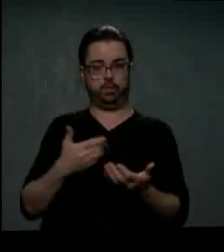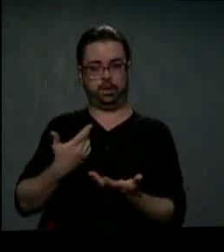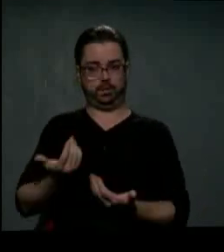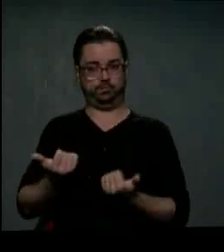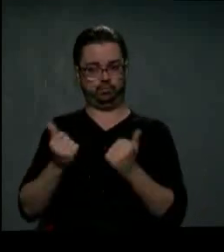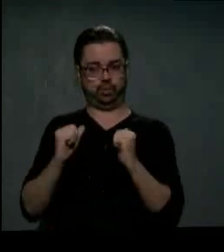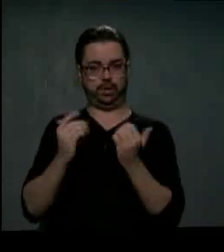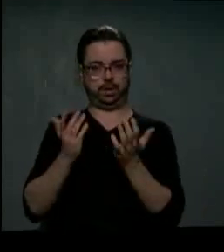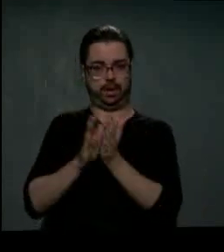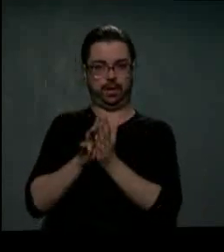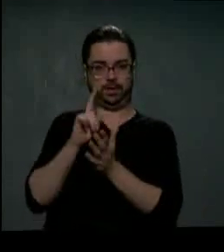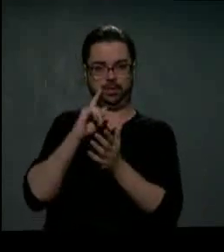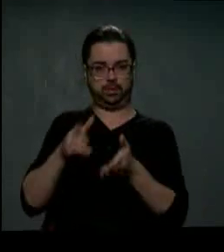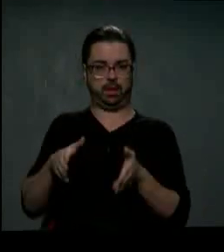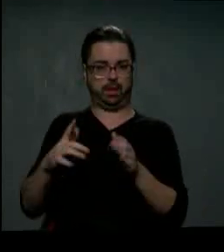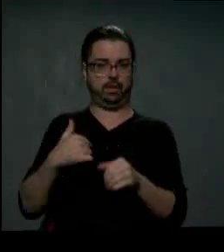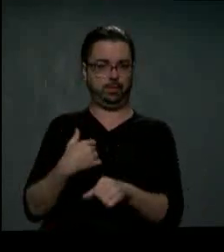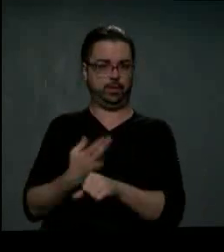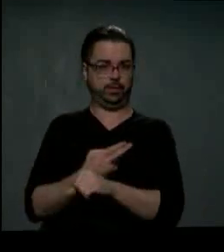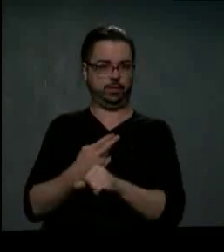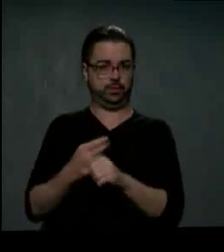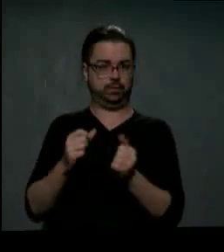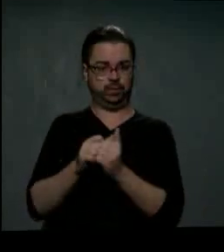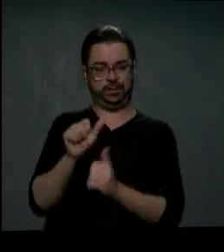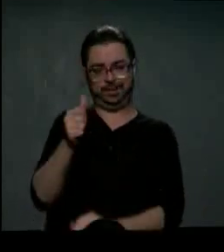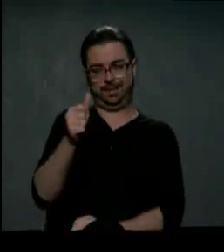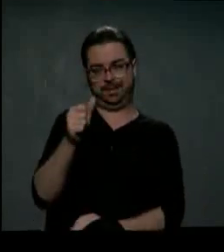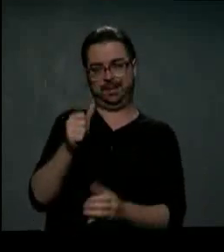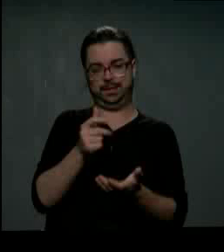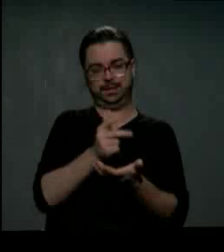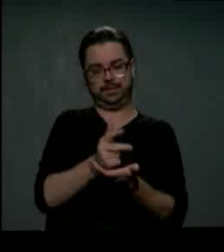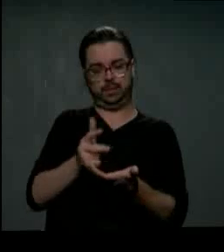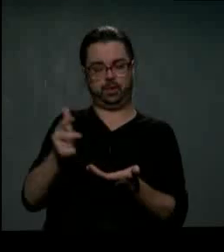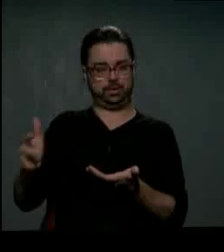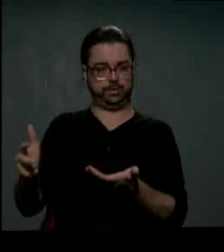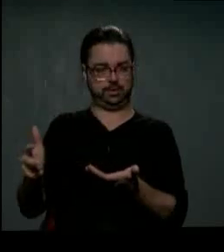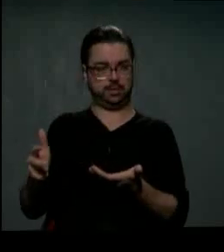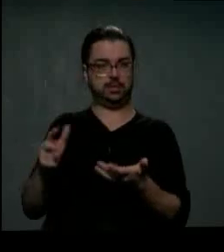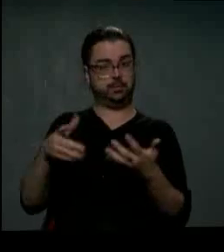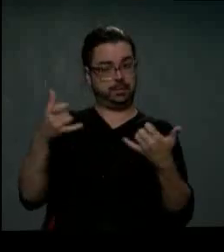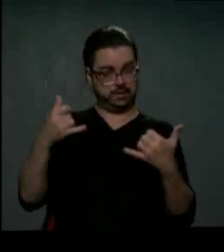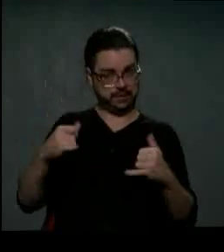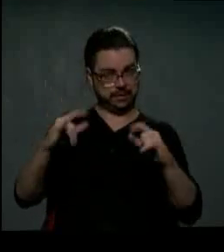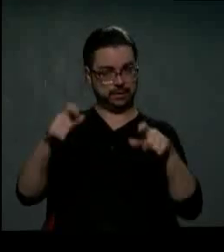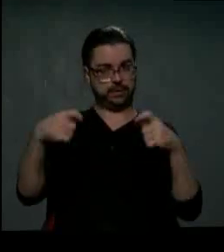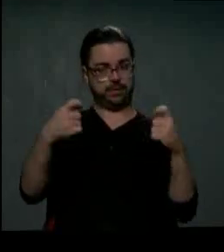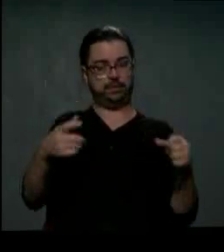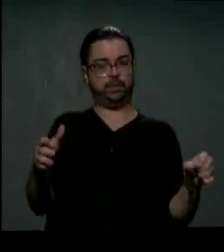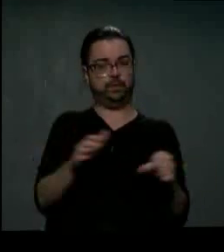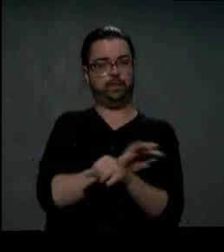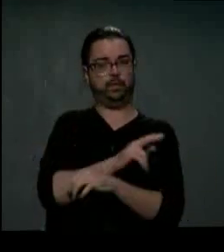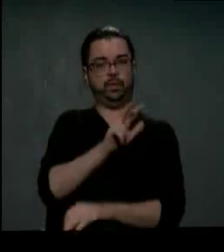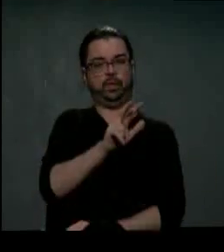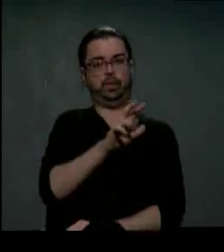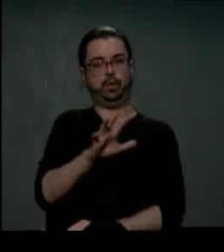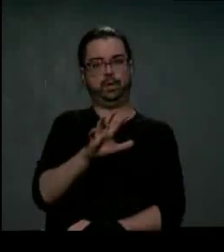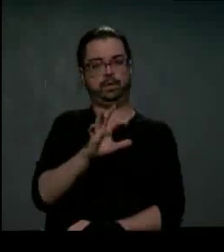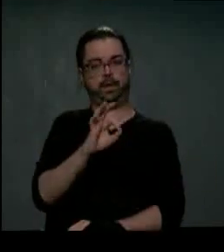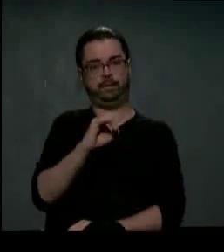ask you guys to allocate and allow me to have with the 10 spots that we're laying out. Still giving the full